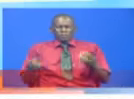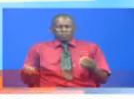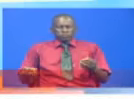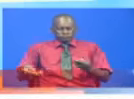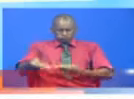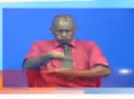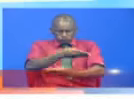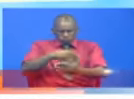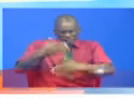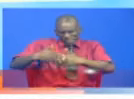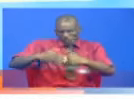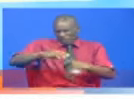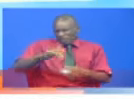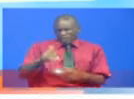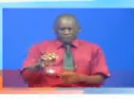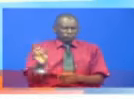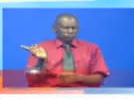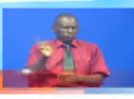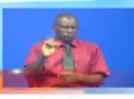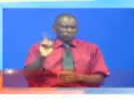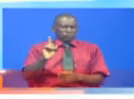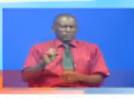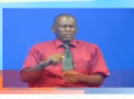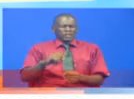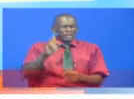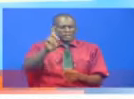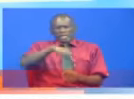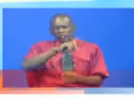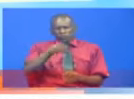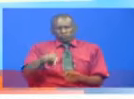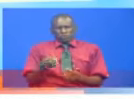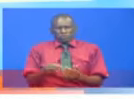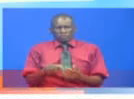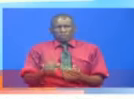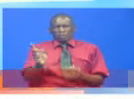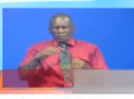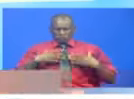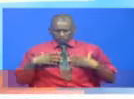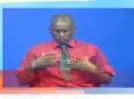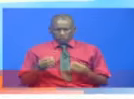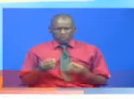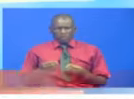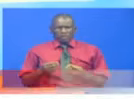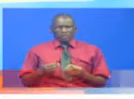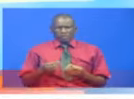very closely, still remain prohibited, because those